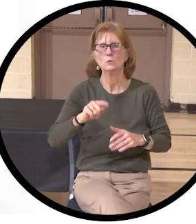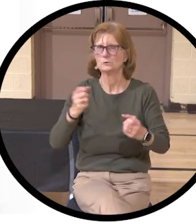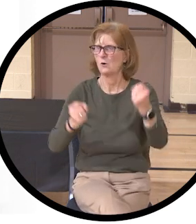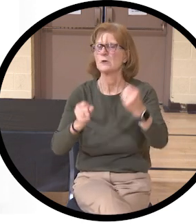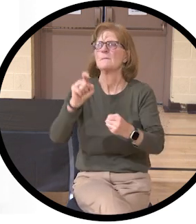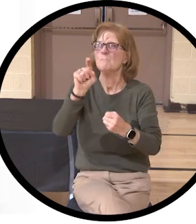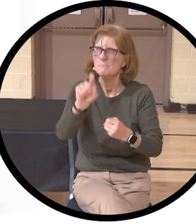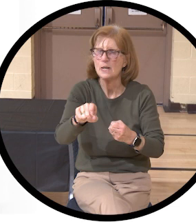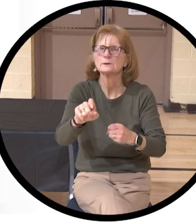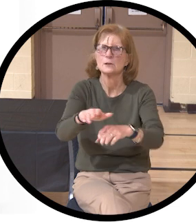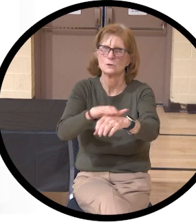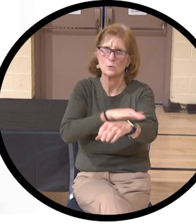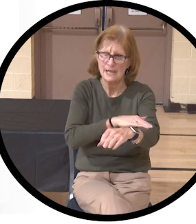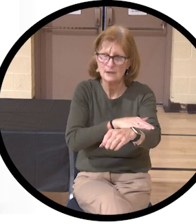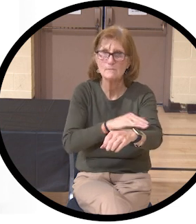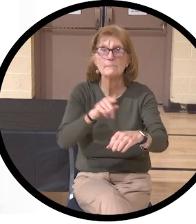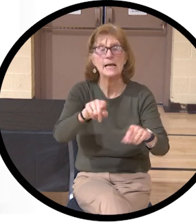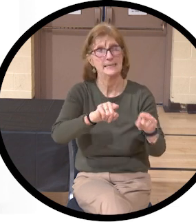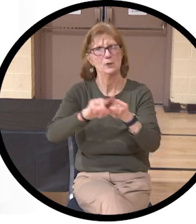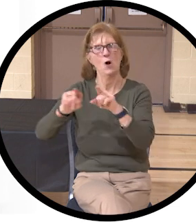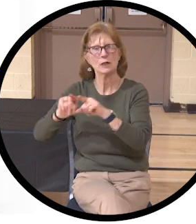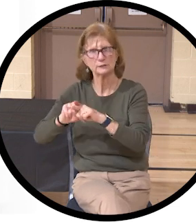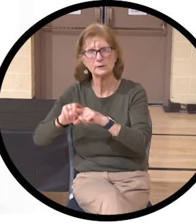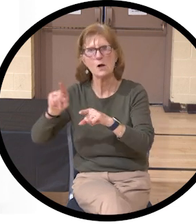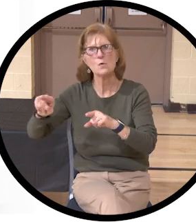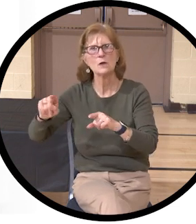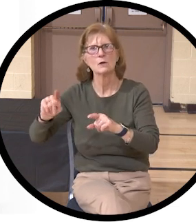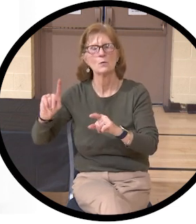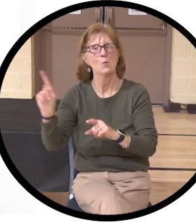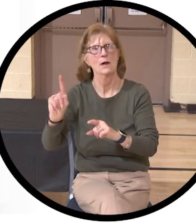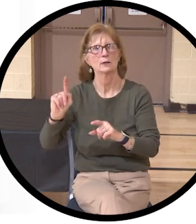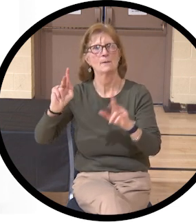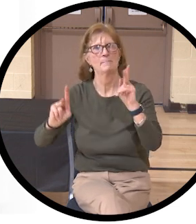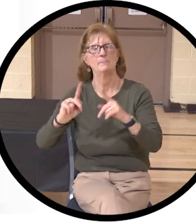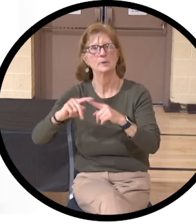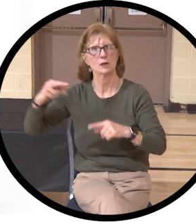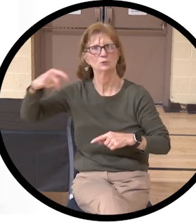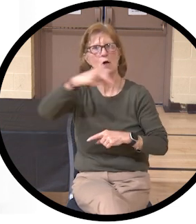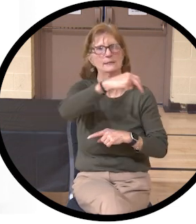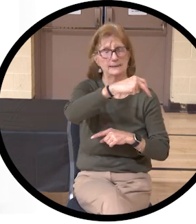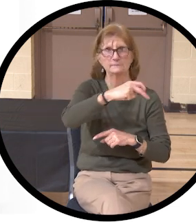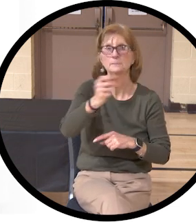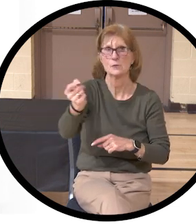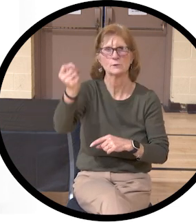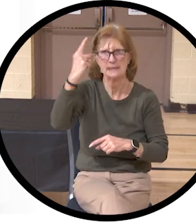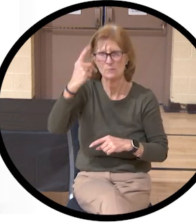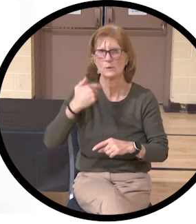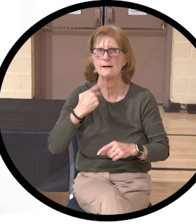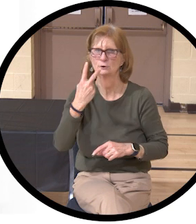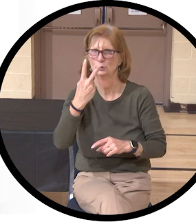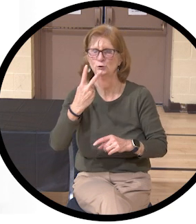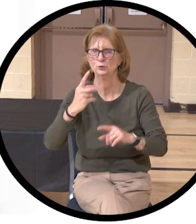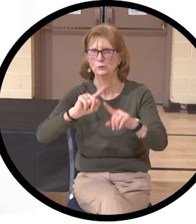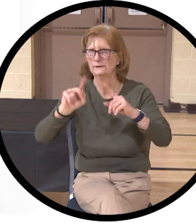cross, especially an uncontrolled crossing, which means there's no traffic signal or stop sign, because it allows you to cross one leg,